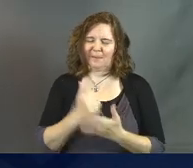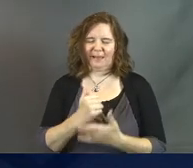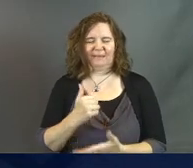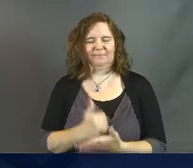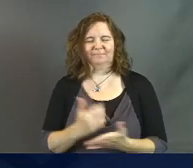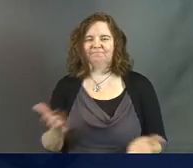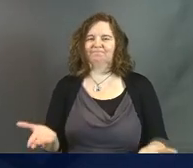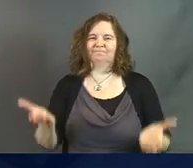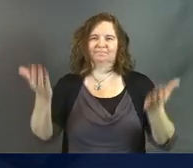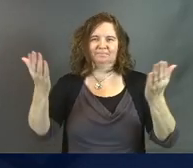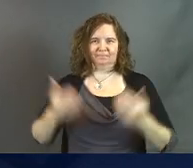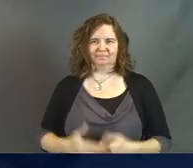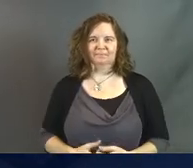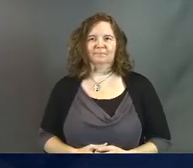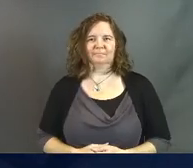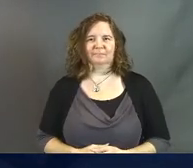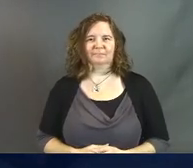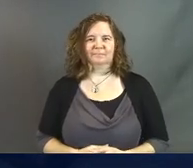Amen. Would you guys stand?